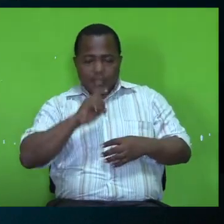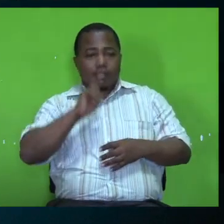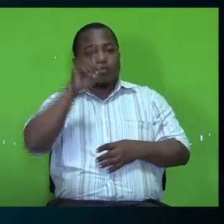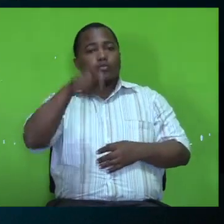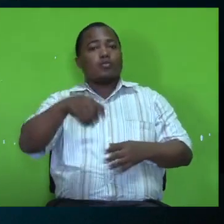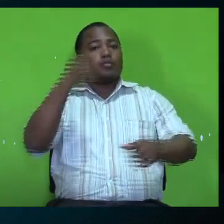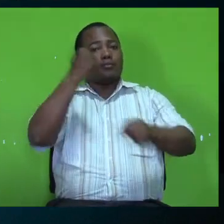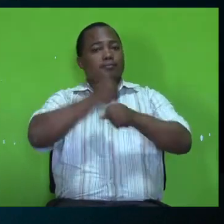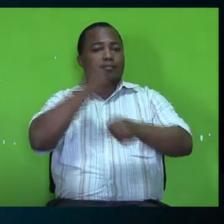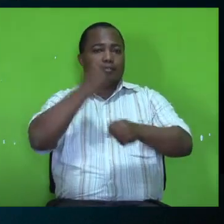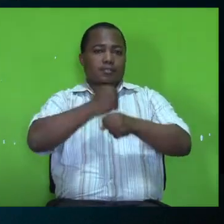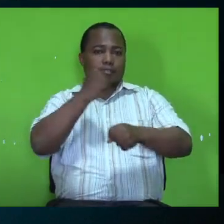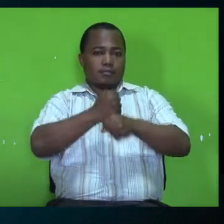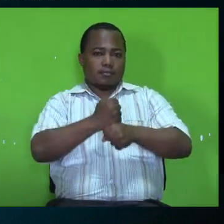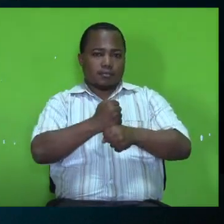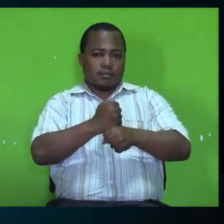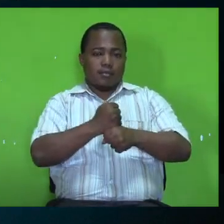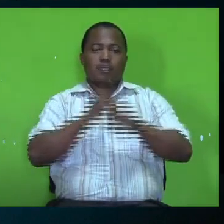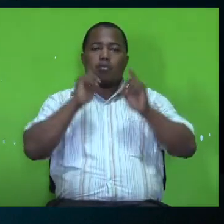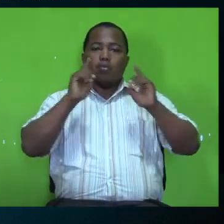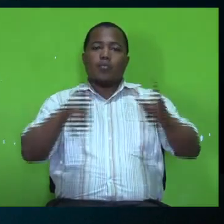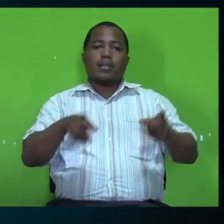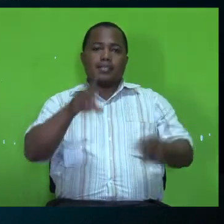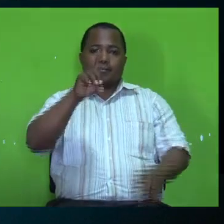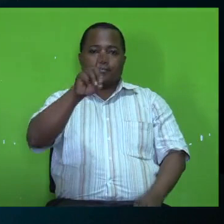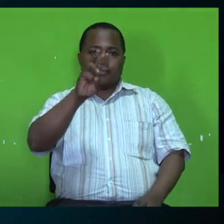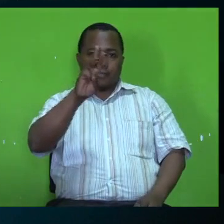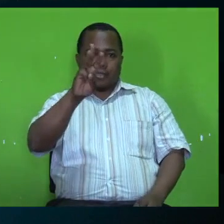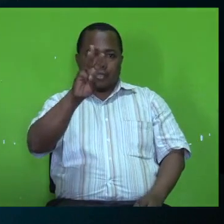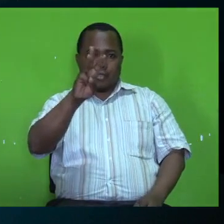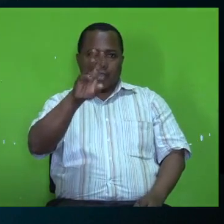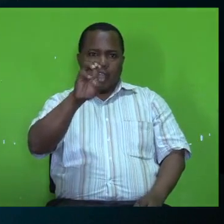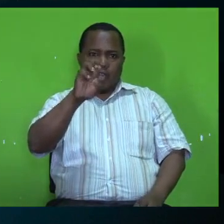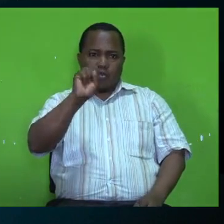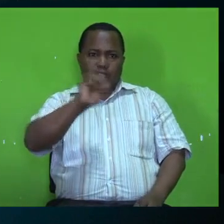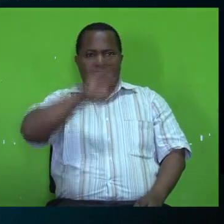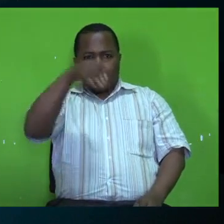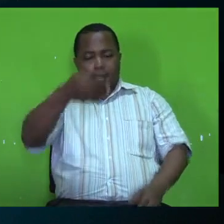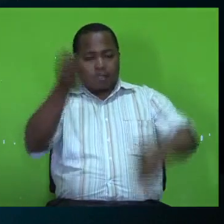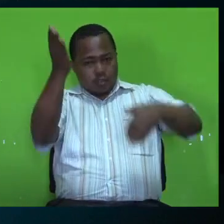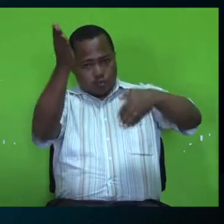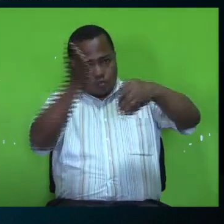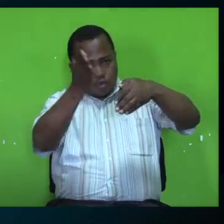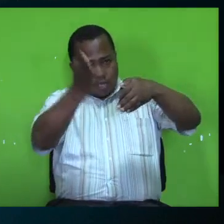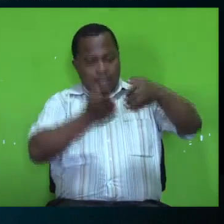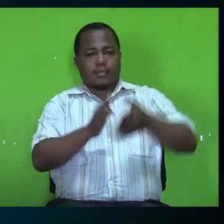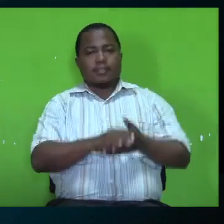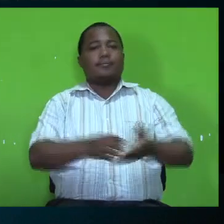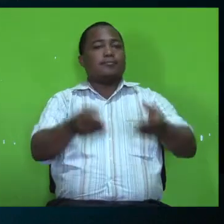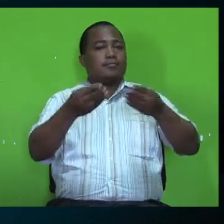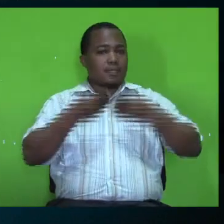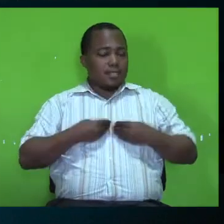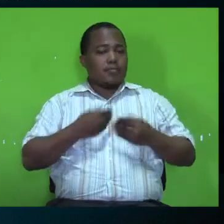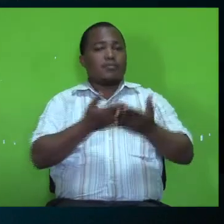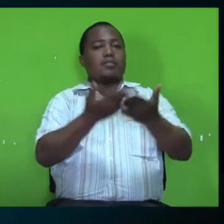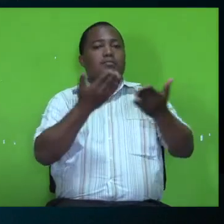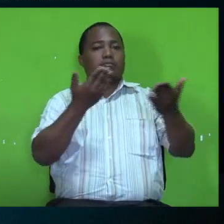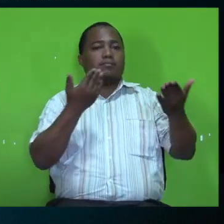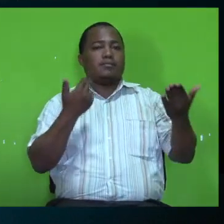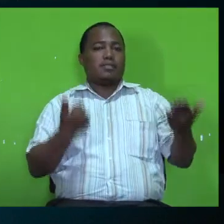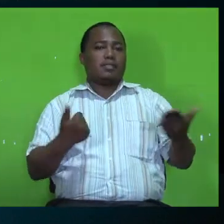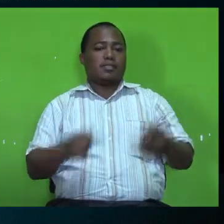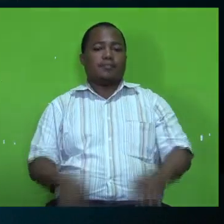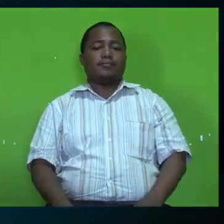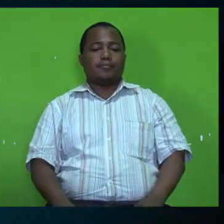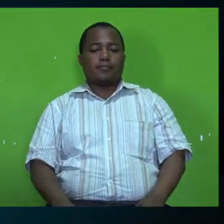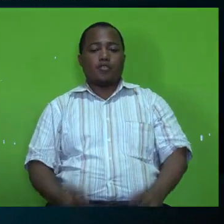was made by Mr. Darwish after cutting the stem. Give